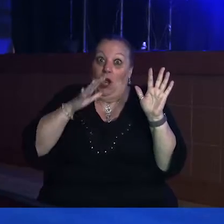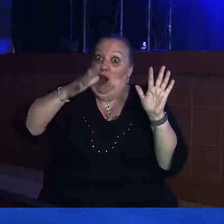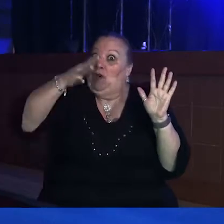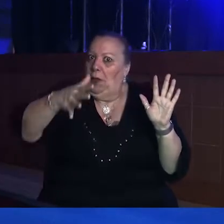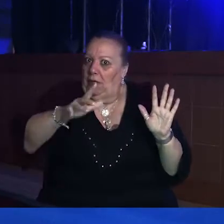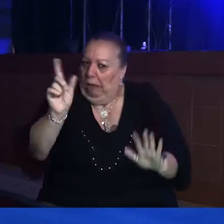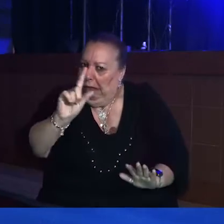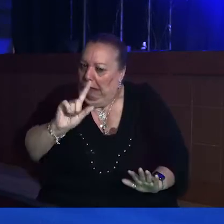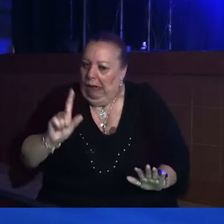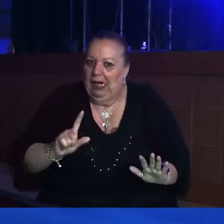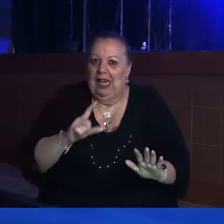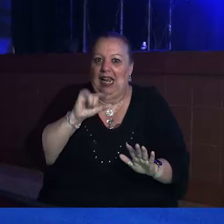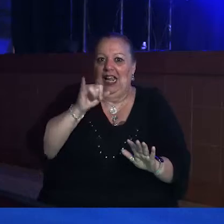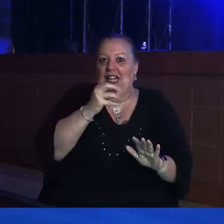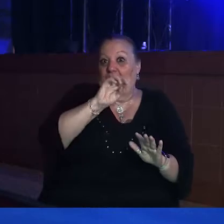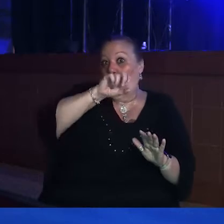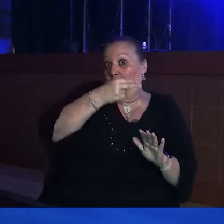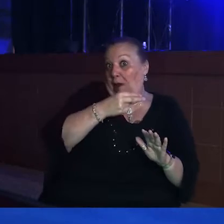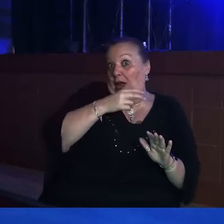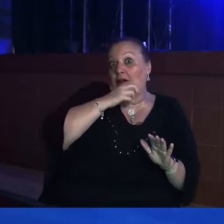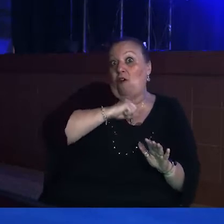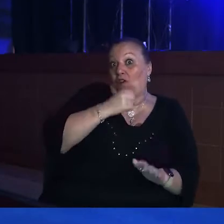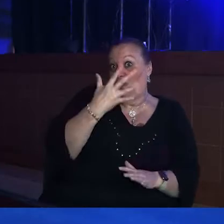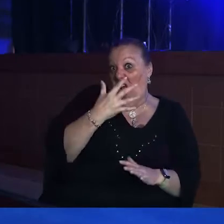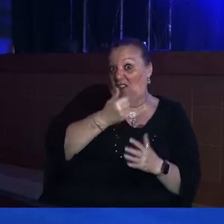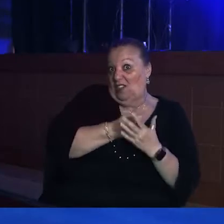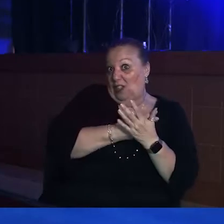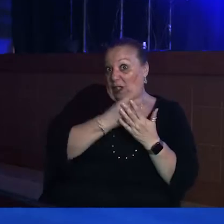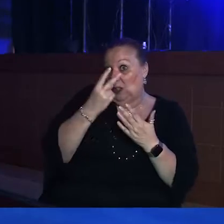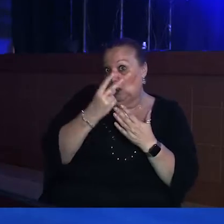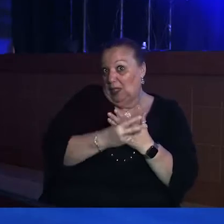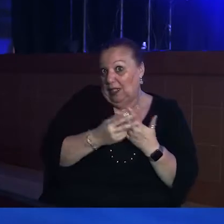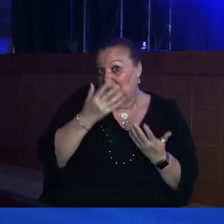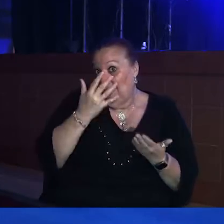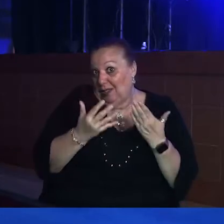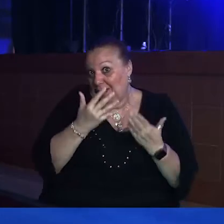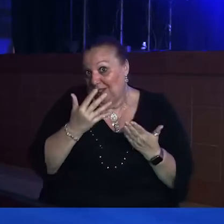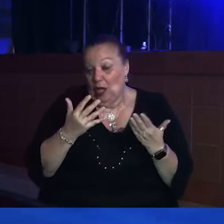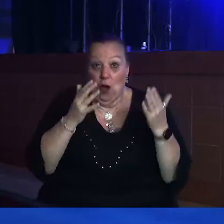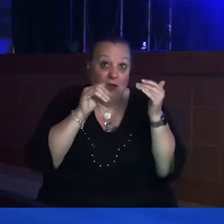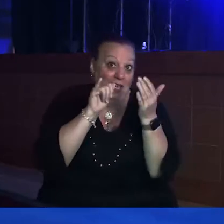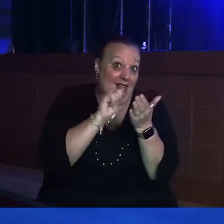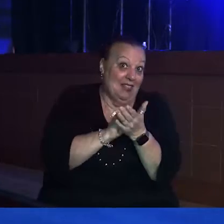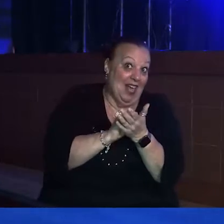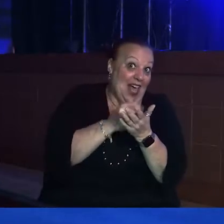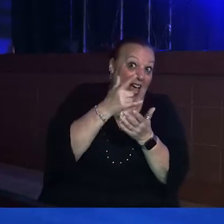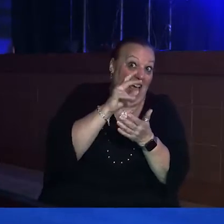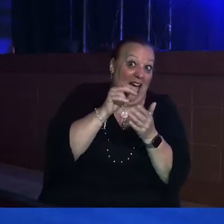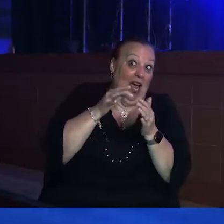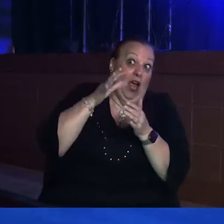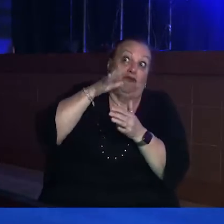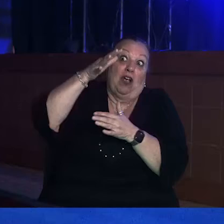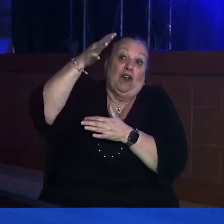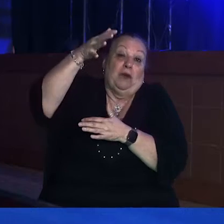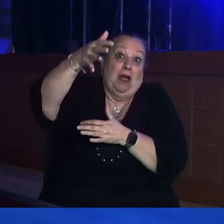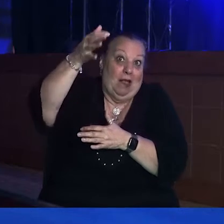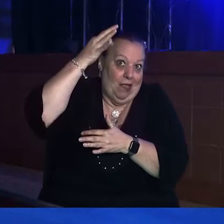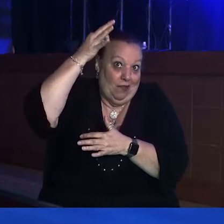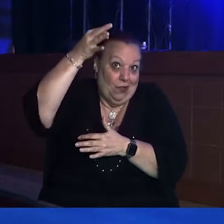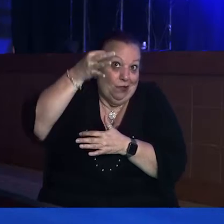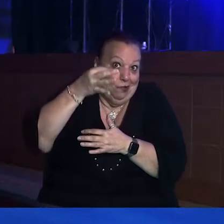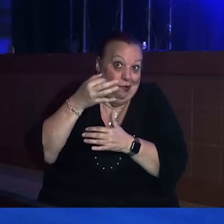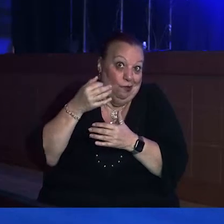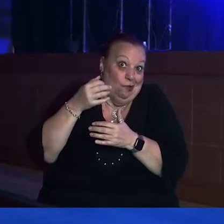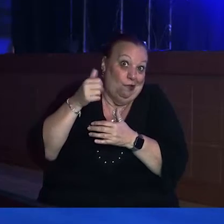mean, Jeremiah's turning 5 in a couple of weeks. And so hopefully that's great grandmotherhood is off in the future, a couple of decades or